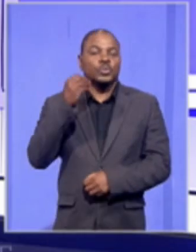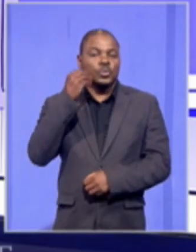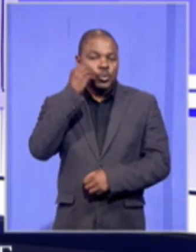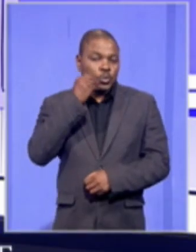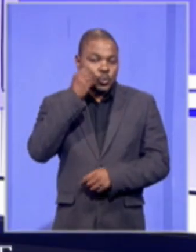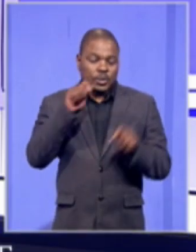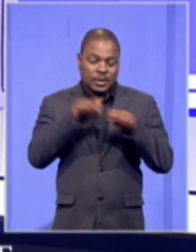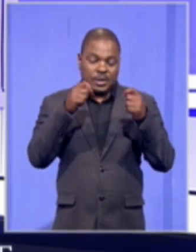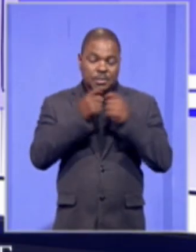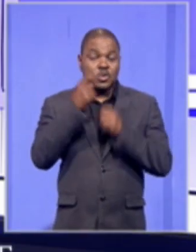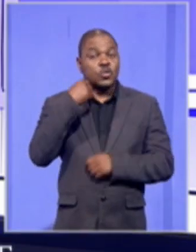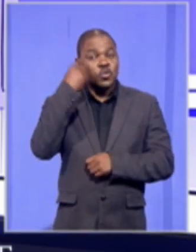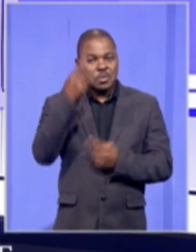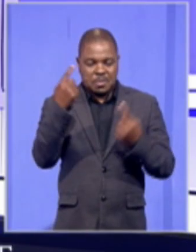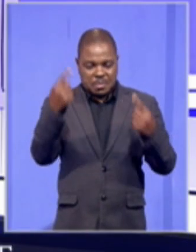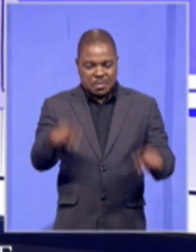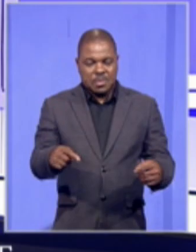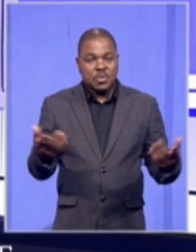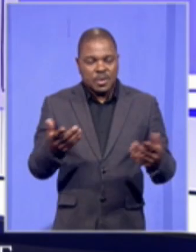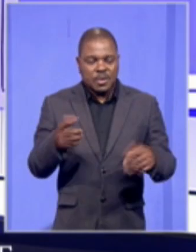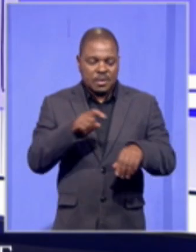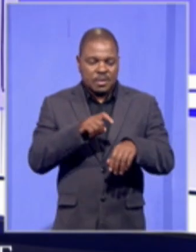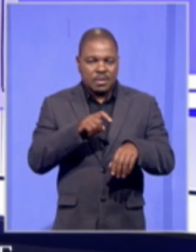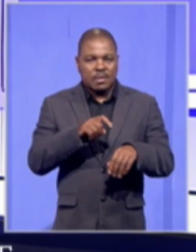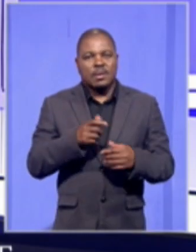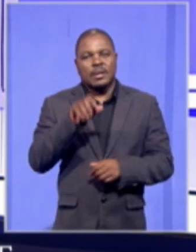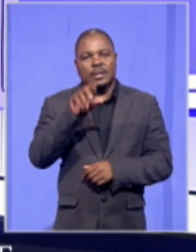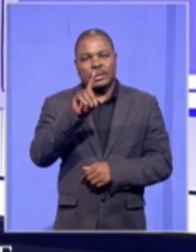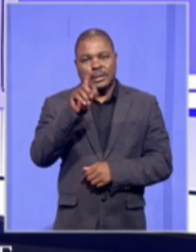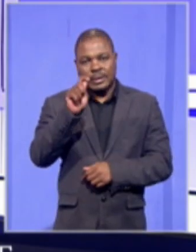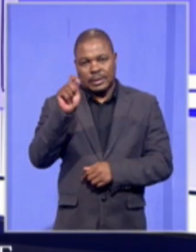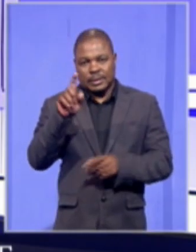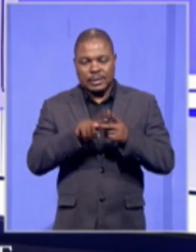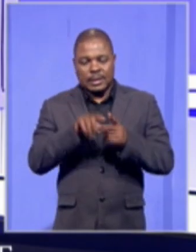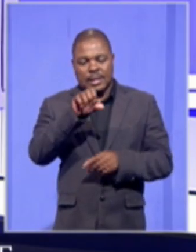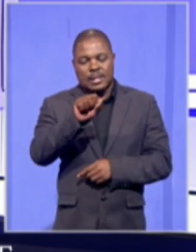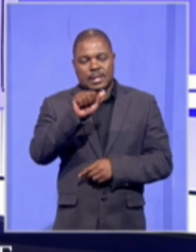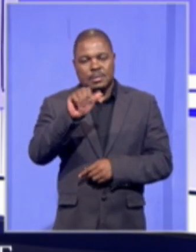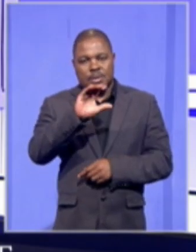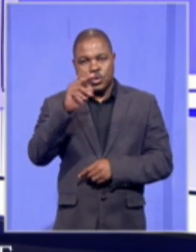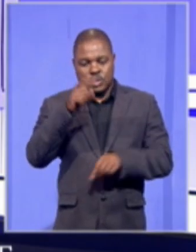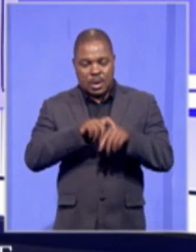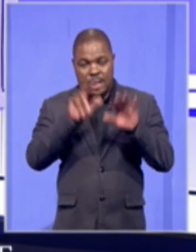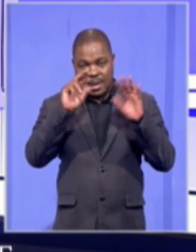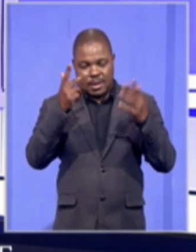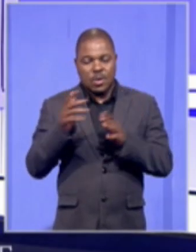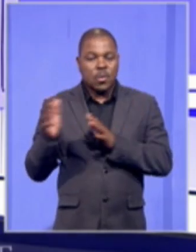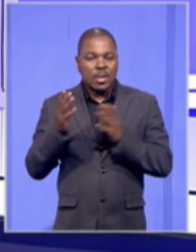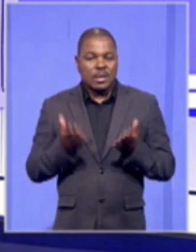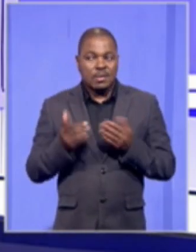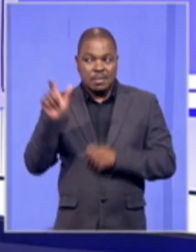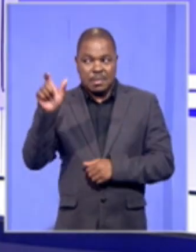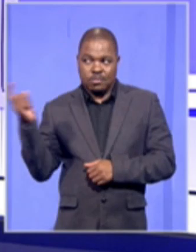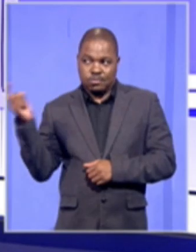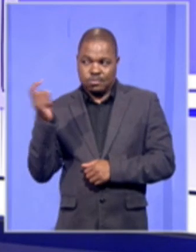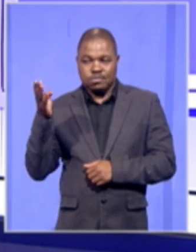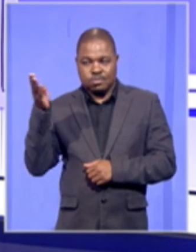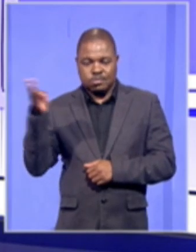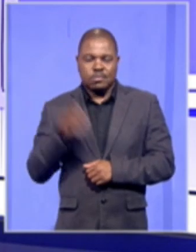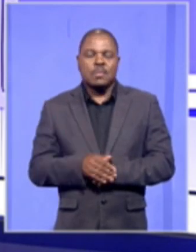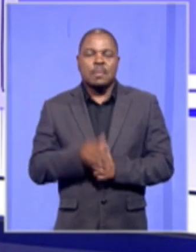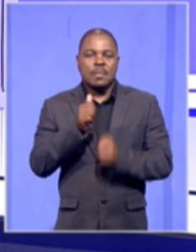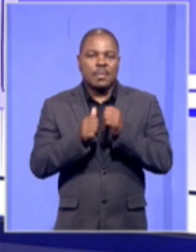tša Sesotho ba tla lefa tšona go sasa ka iri ya seswai mo go SABC 2 le go DTT go latela kakanyo ya maemo a boso ka